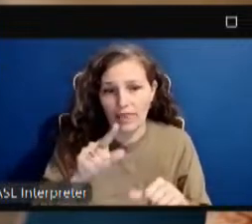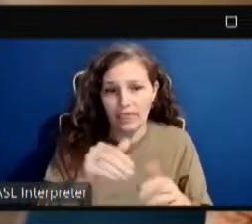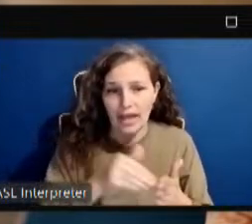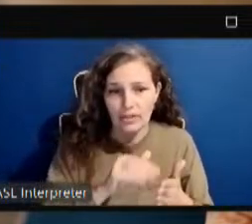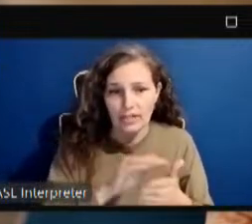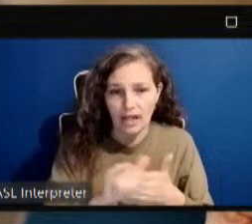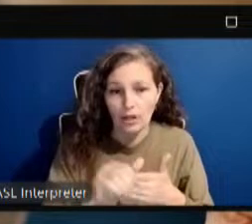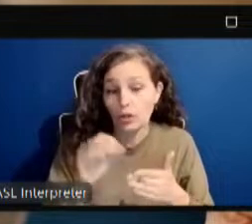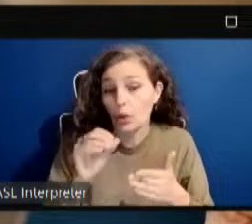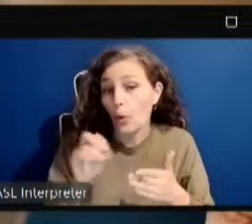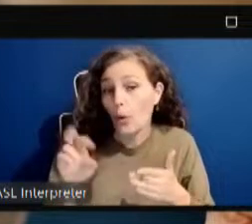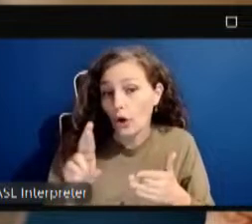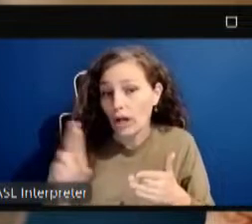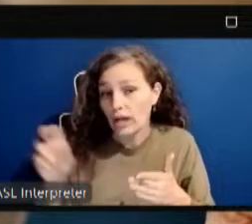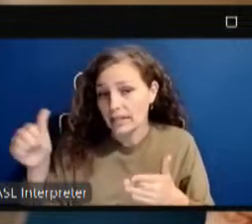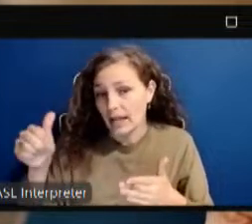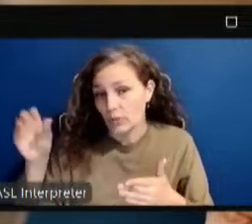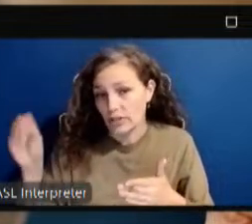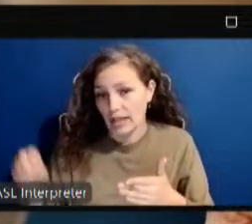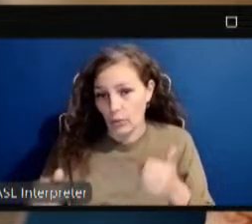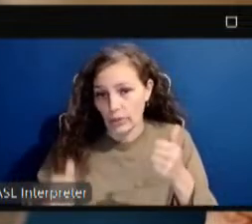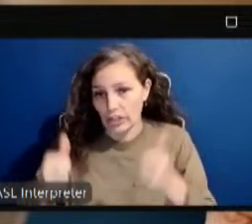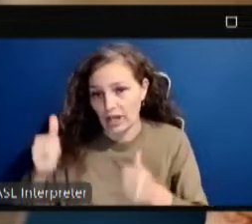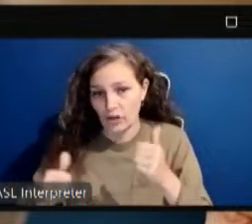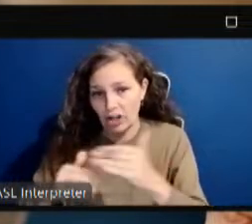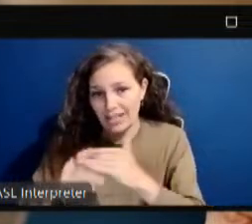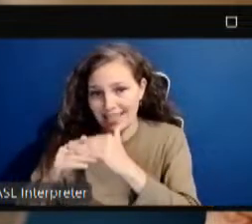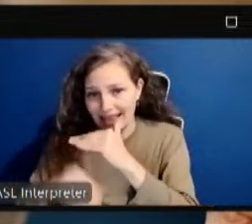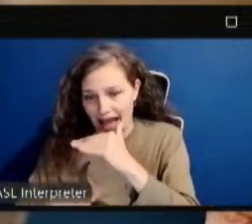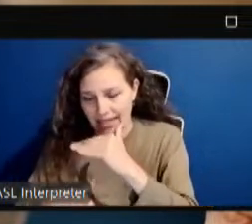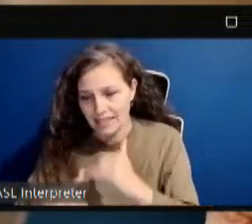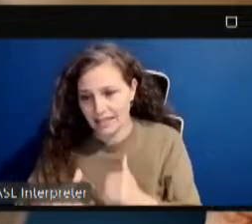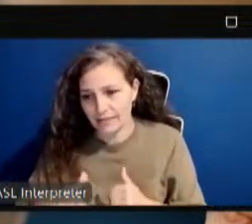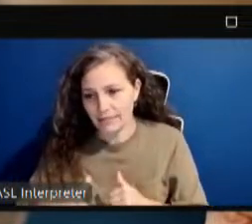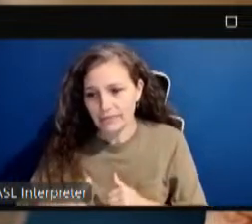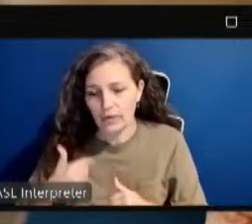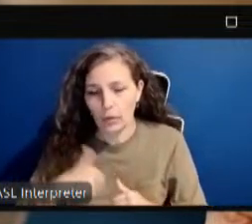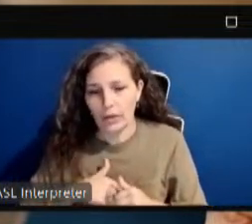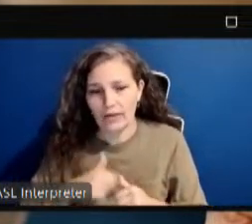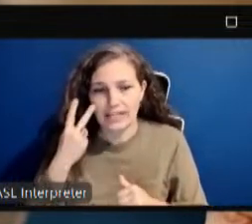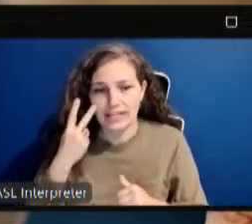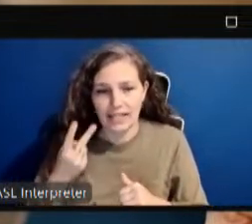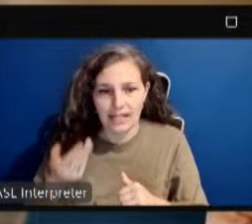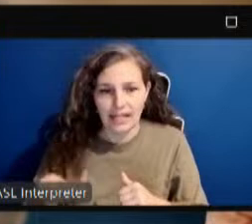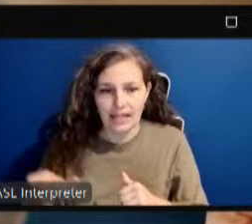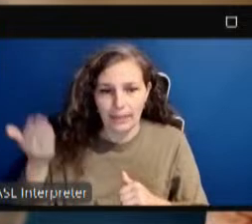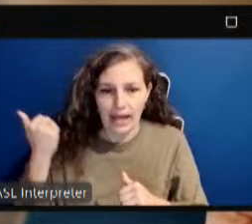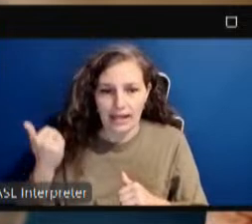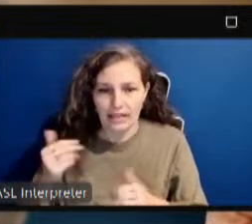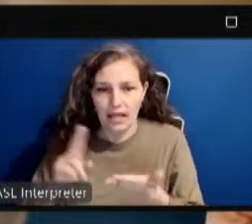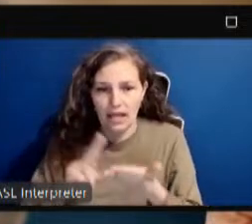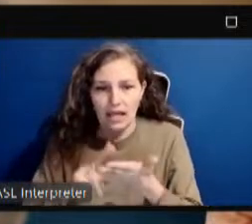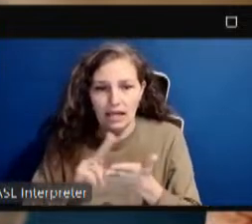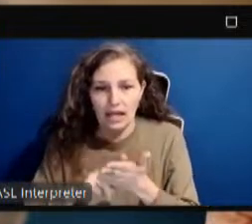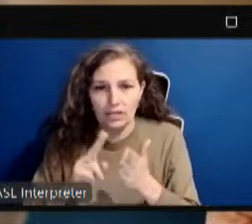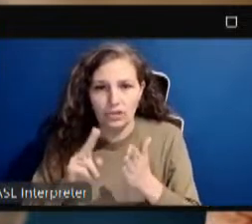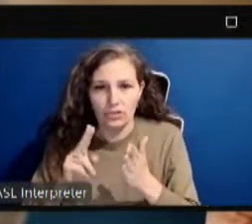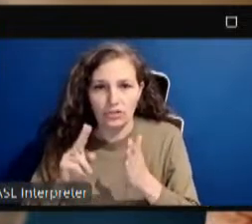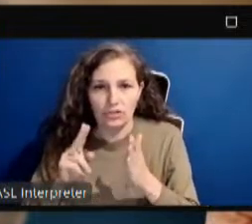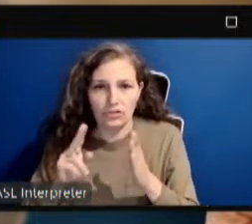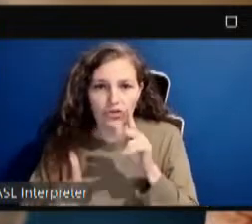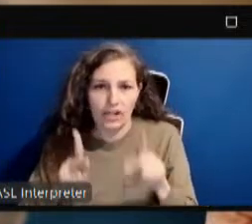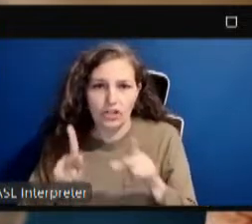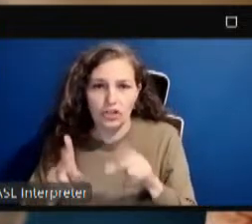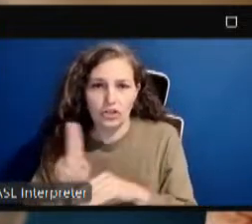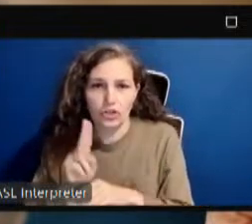10%, whichever is less. Now, what we've seen in the past is sometimes contractors will use scare tactics, or